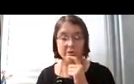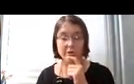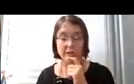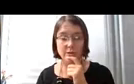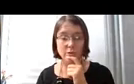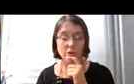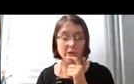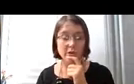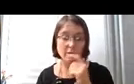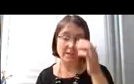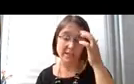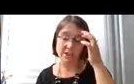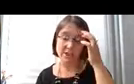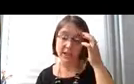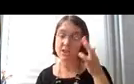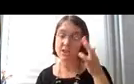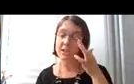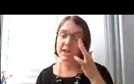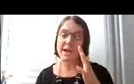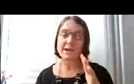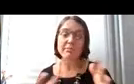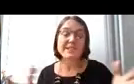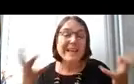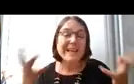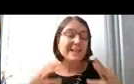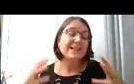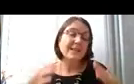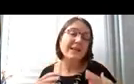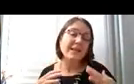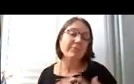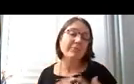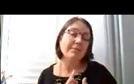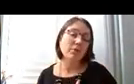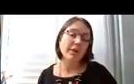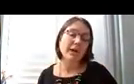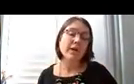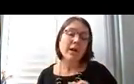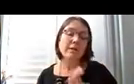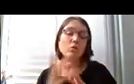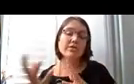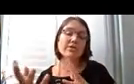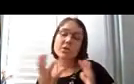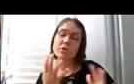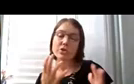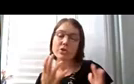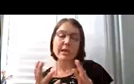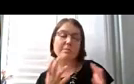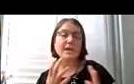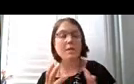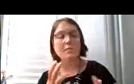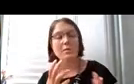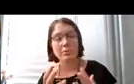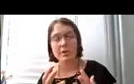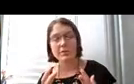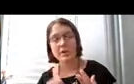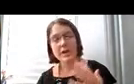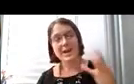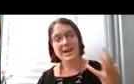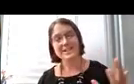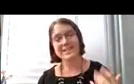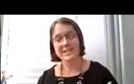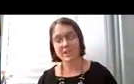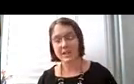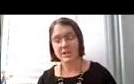in groups or individually, will look at one of these challenges and pretend that they are an employer and what solution they may come up